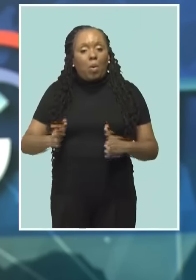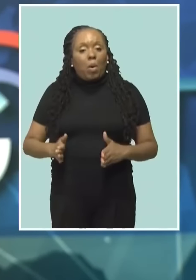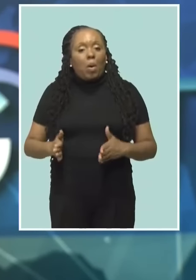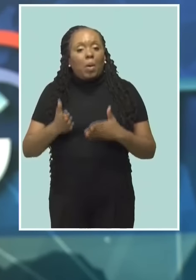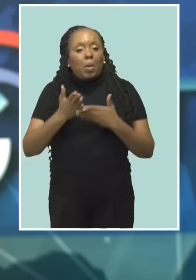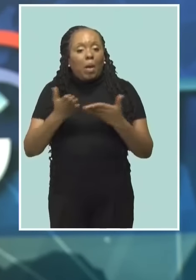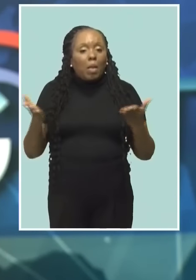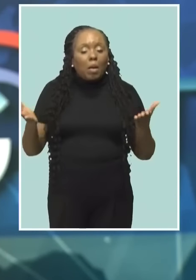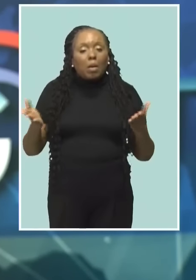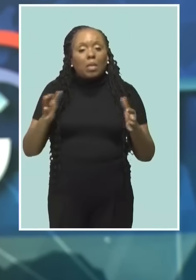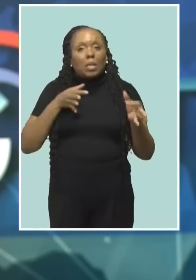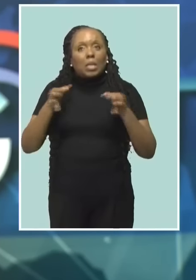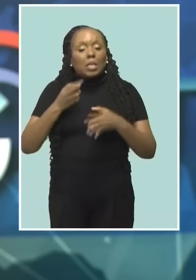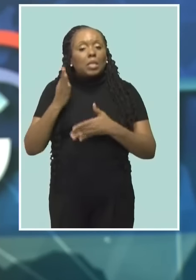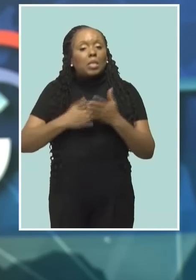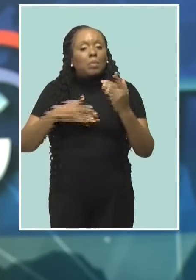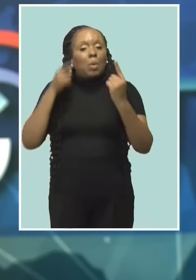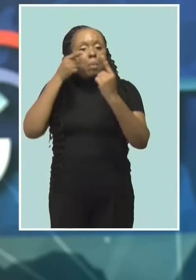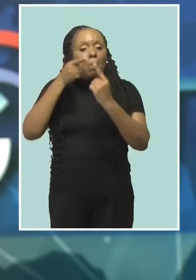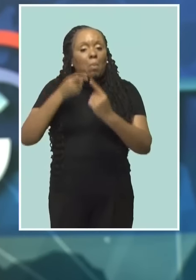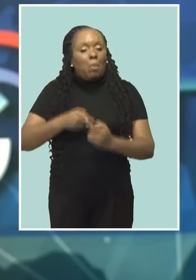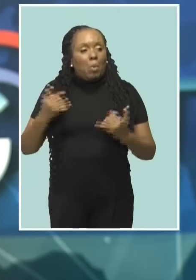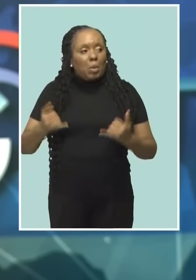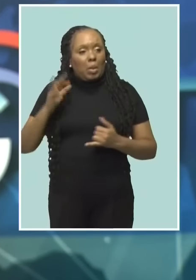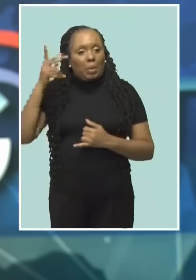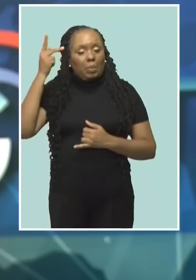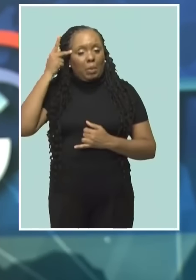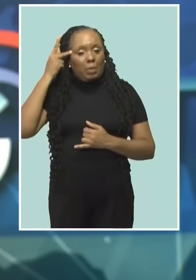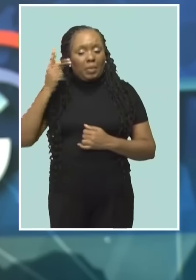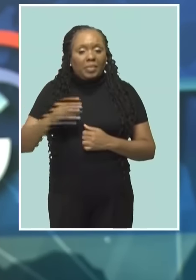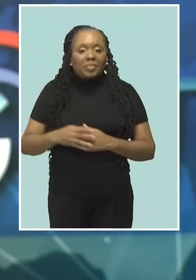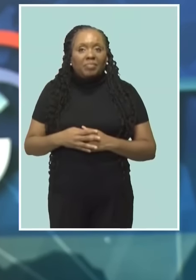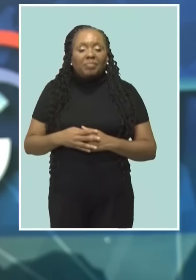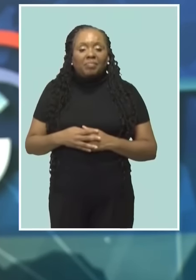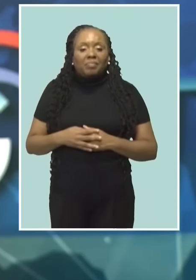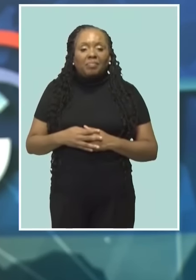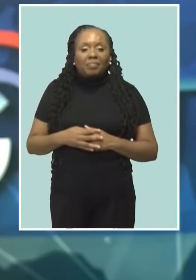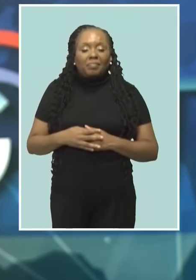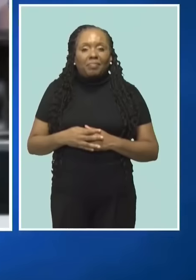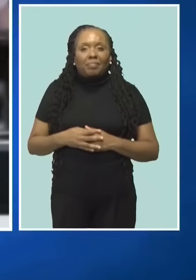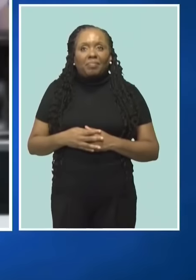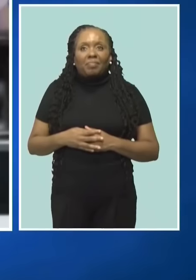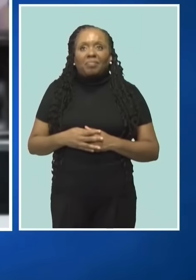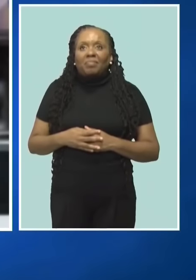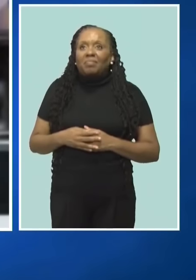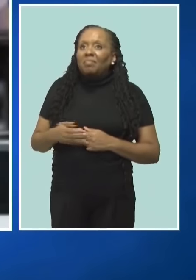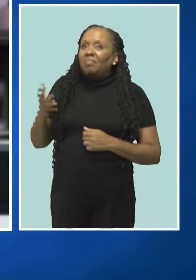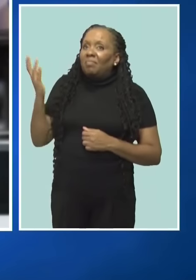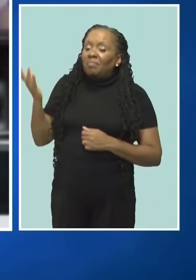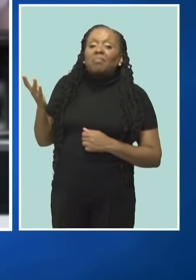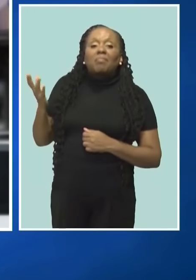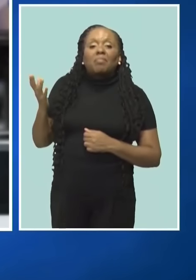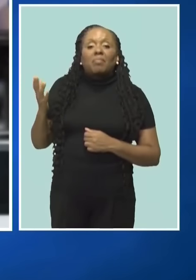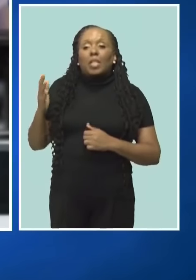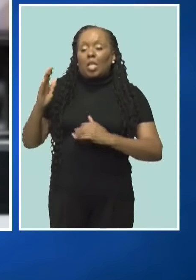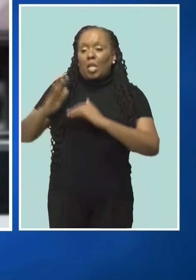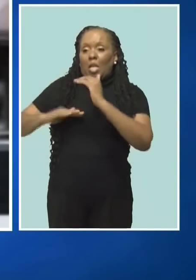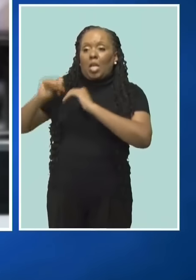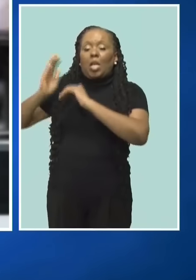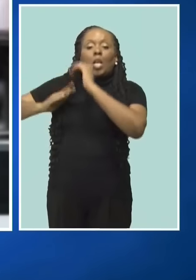Sharika Griffith. Sharika, what are some of the major points coming out of Parliament today? Well, Wendy, we heard that construction